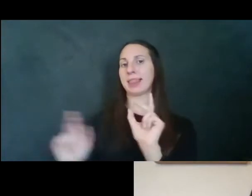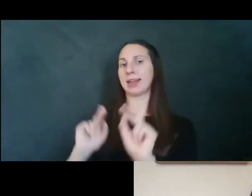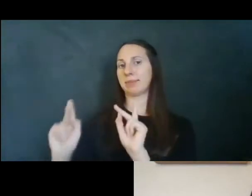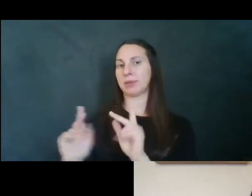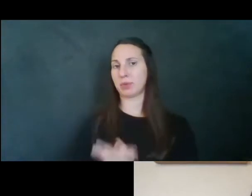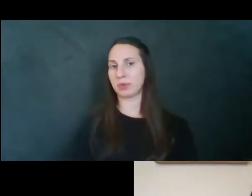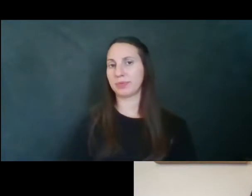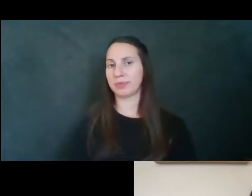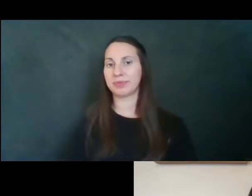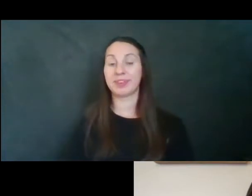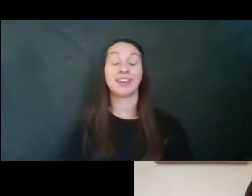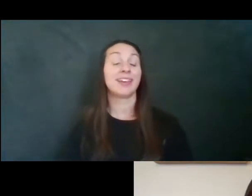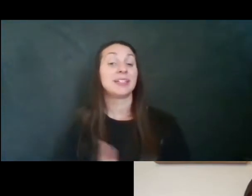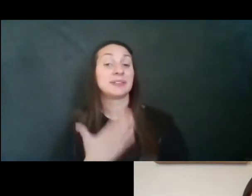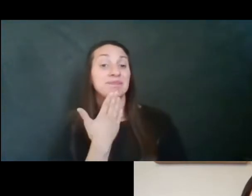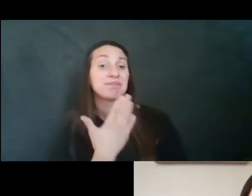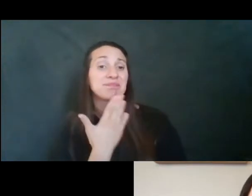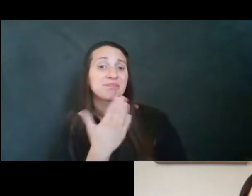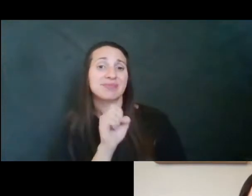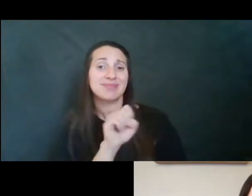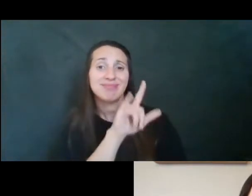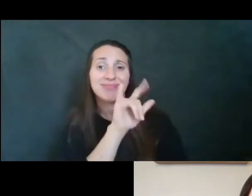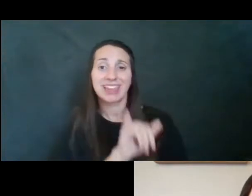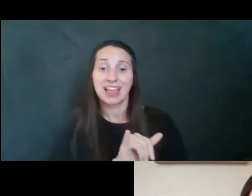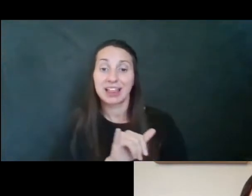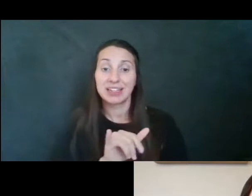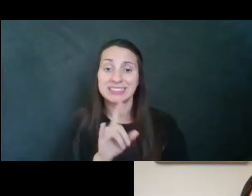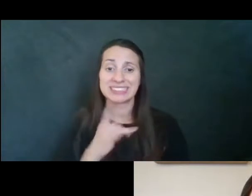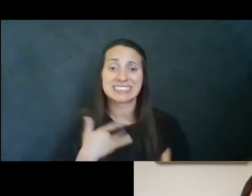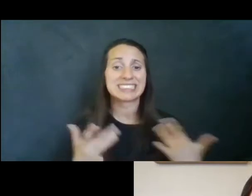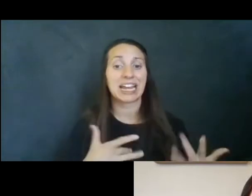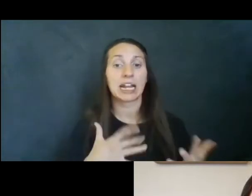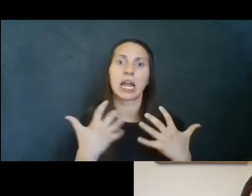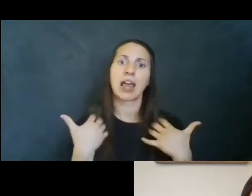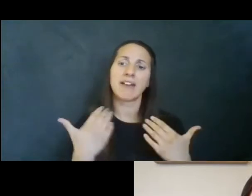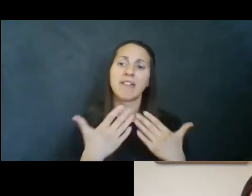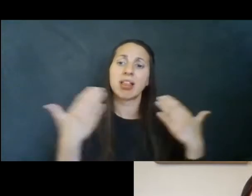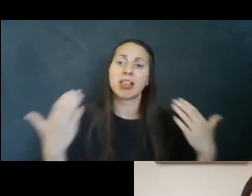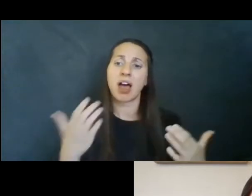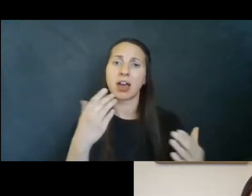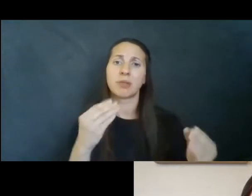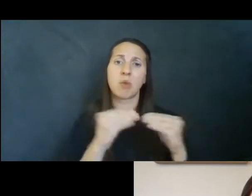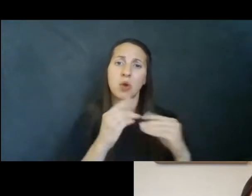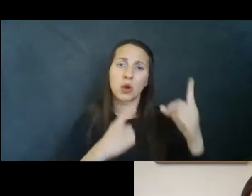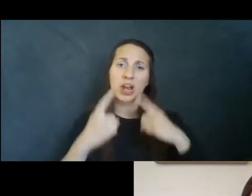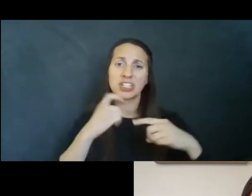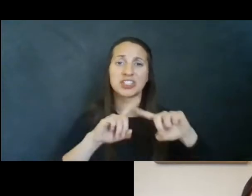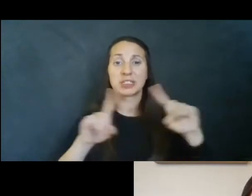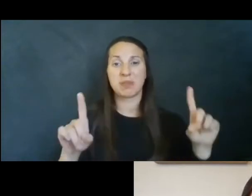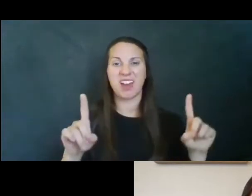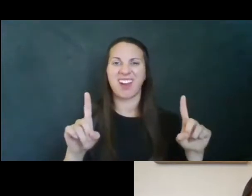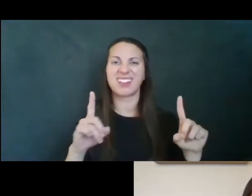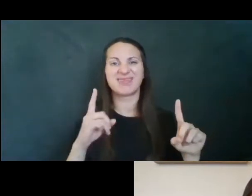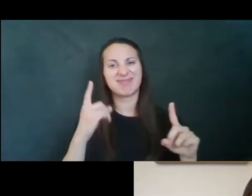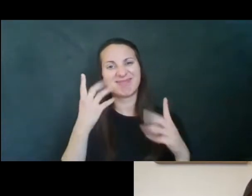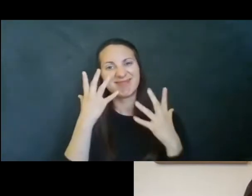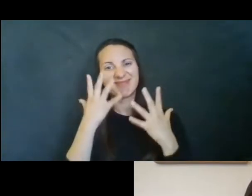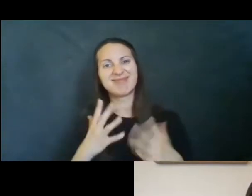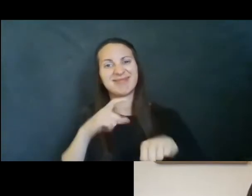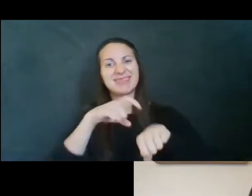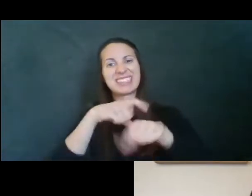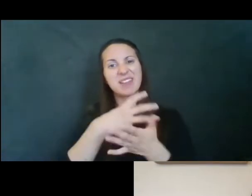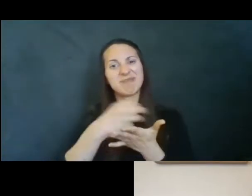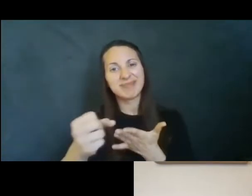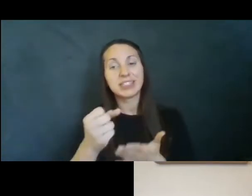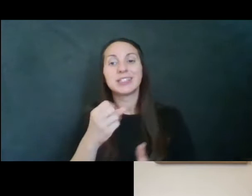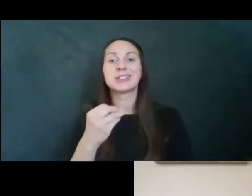It's so exciting, and there's so many more questions, but sadly, we're at time. So I want to encourage you to reach out to the panelists. So I'm going to turn it back to